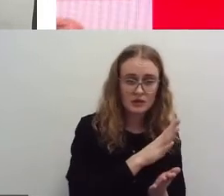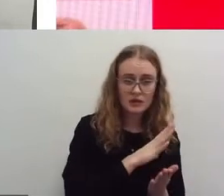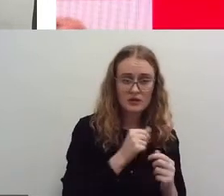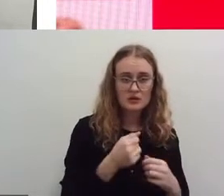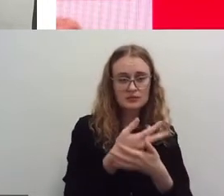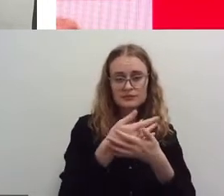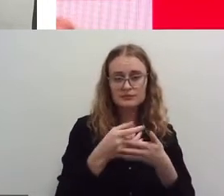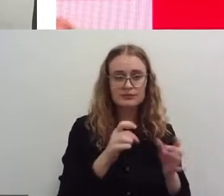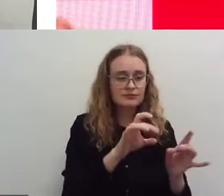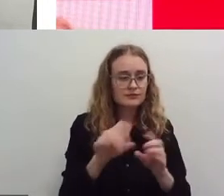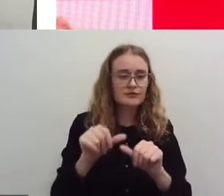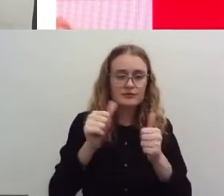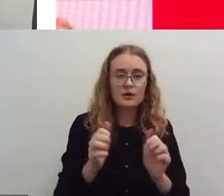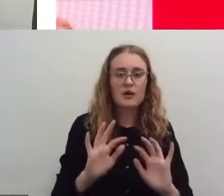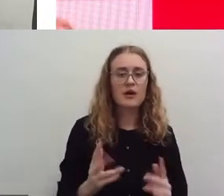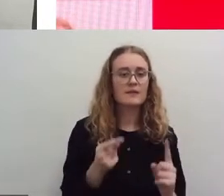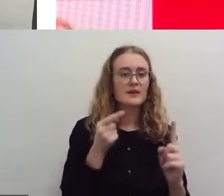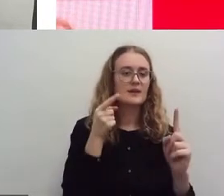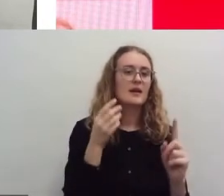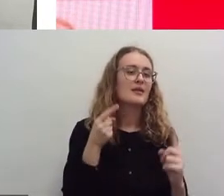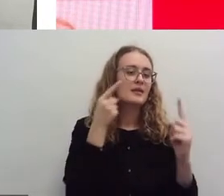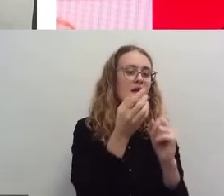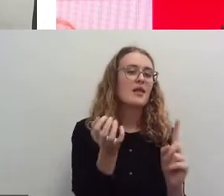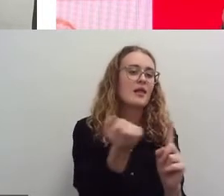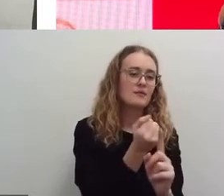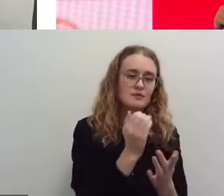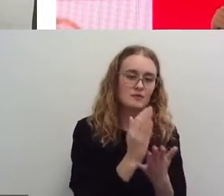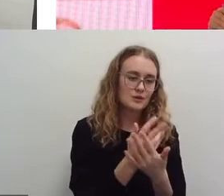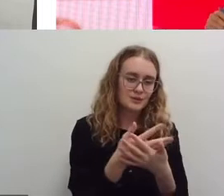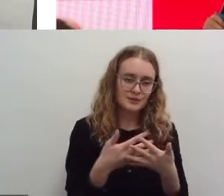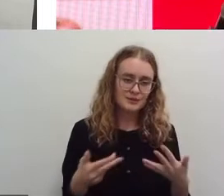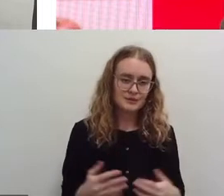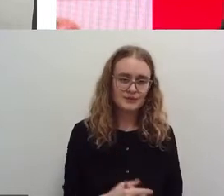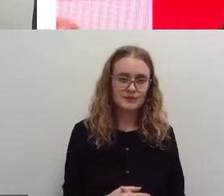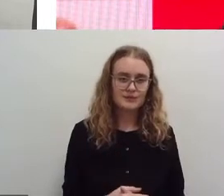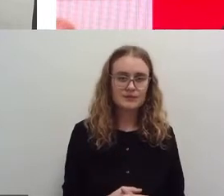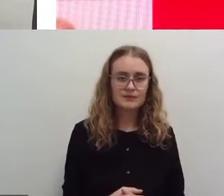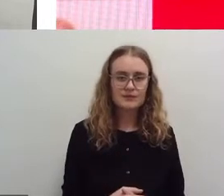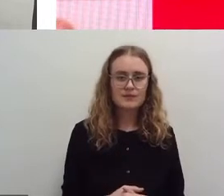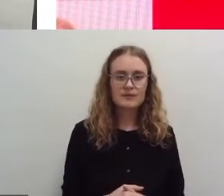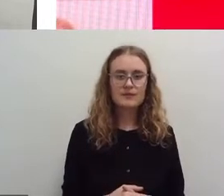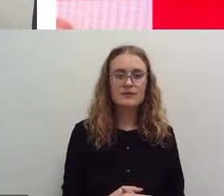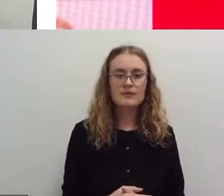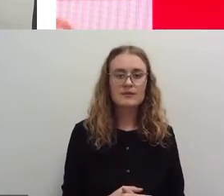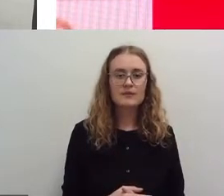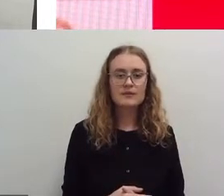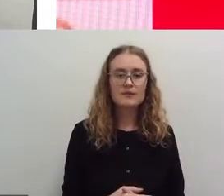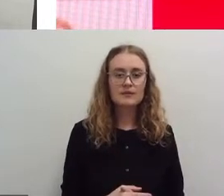Right, thank you. Rasa, what would you say in regards to my first question? Okay, thank you.